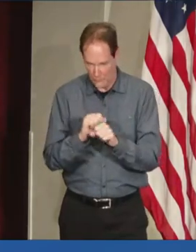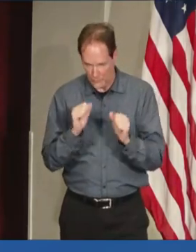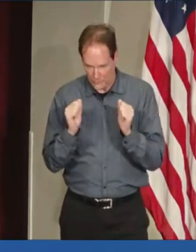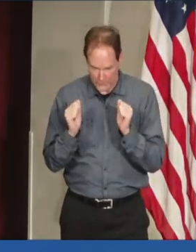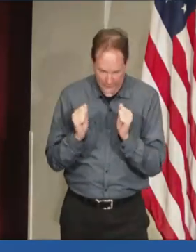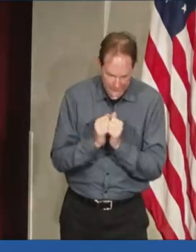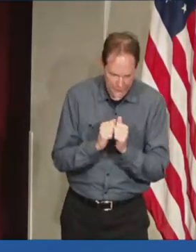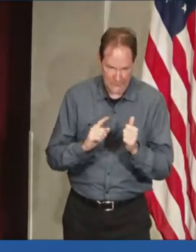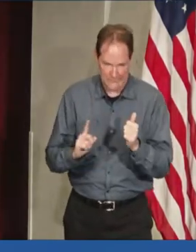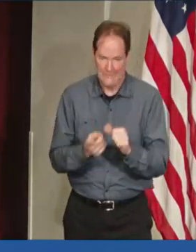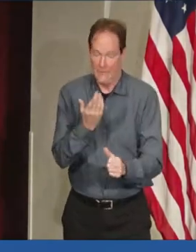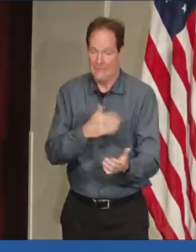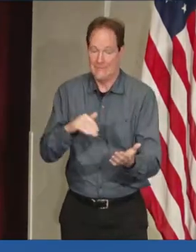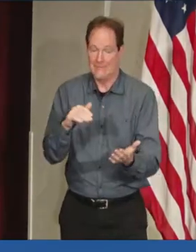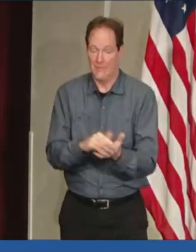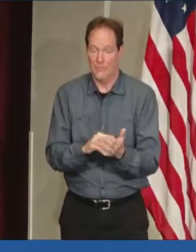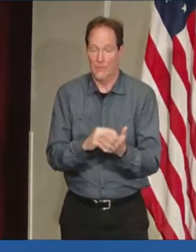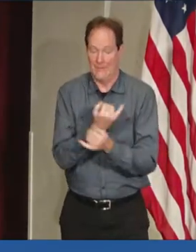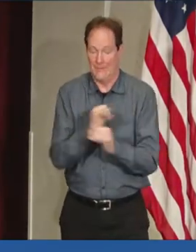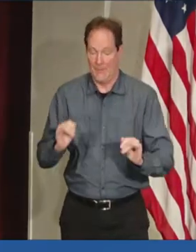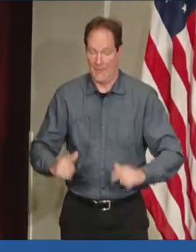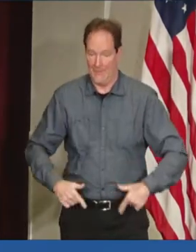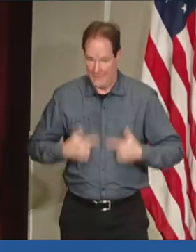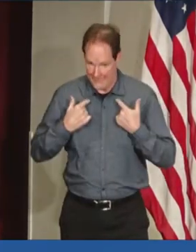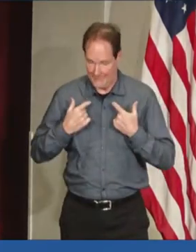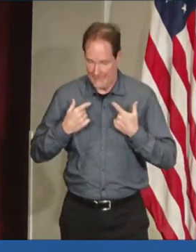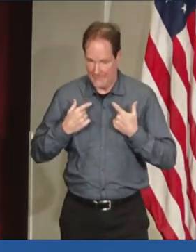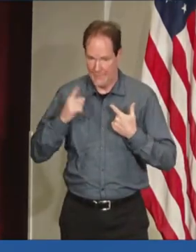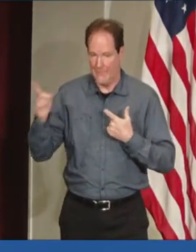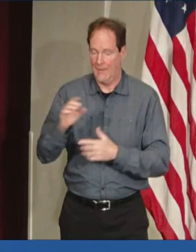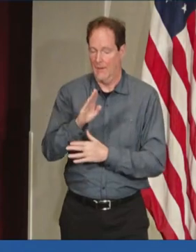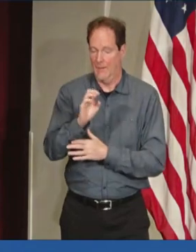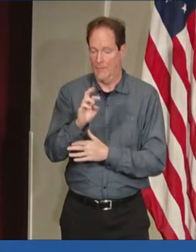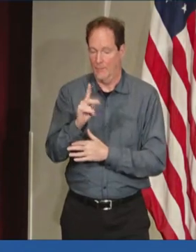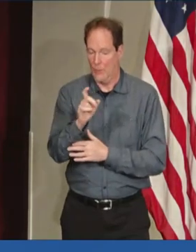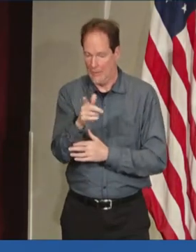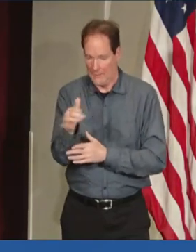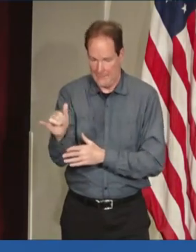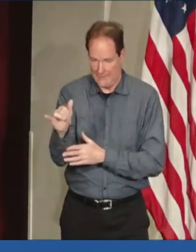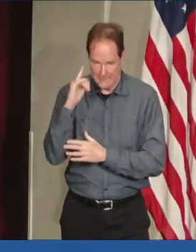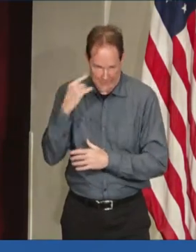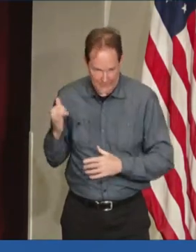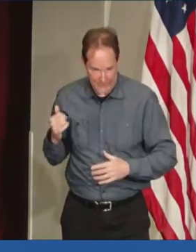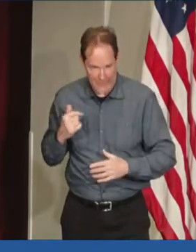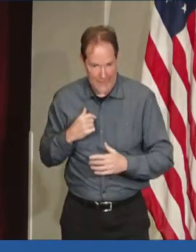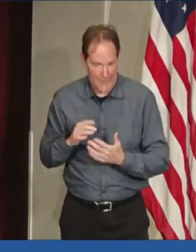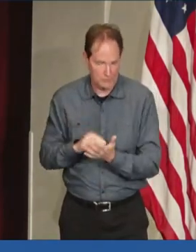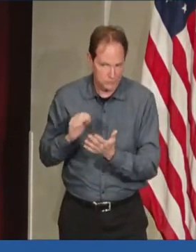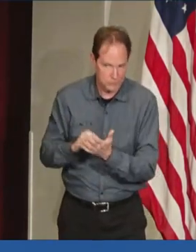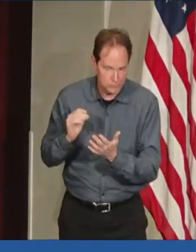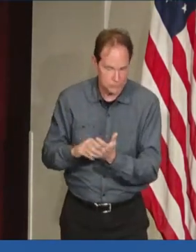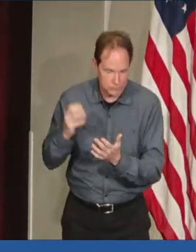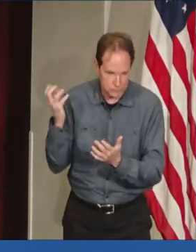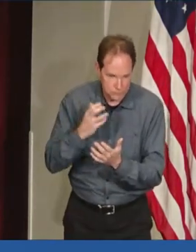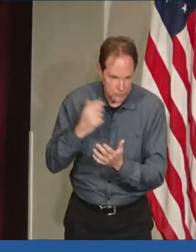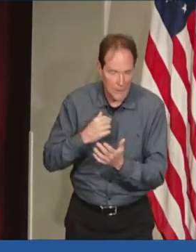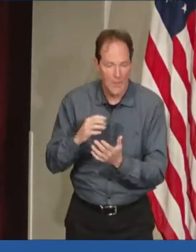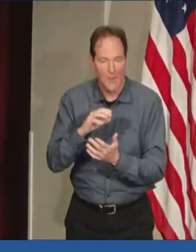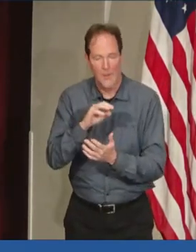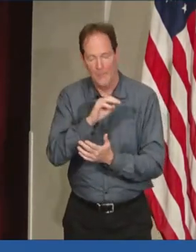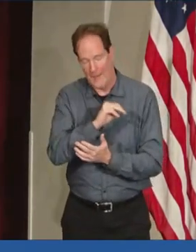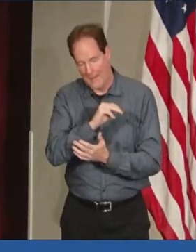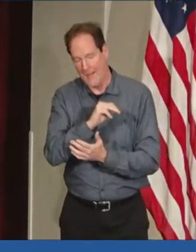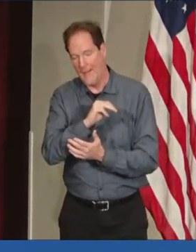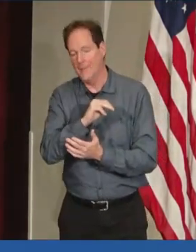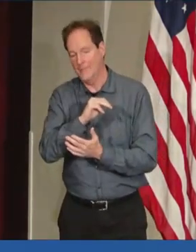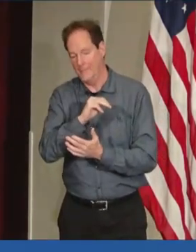for Independent Living in Berkeley, learned an incredible amount being there. I got my master's at Berkeley in public health